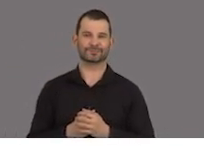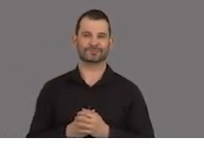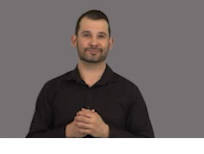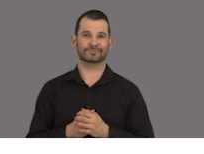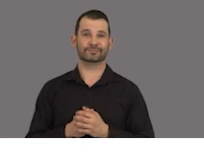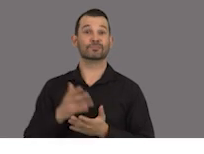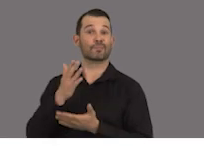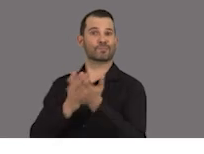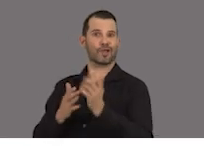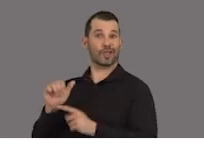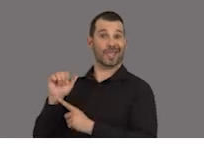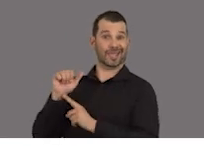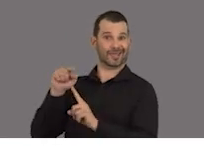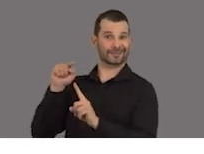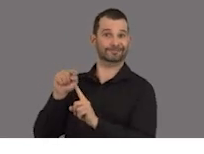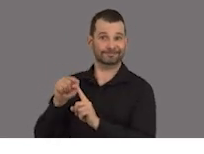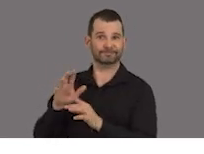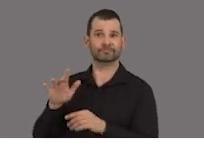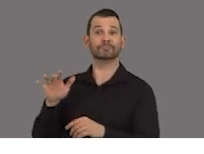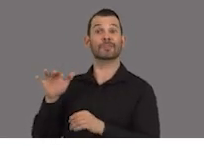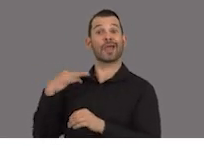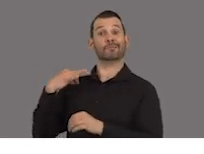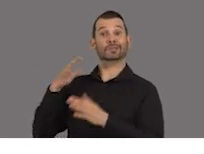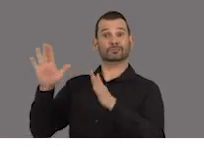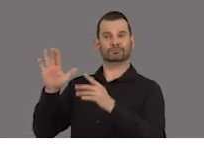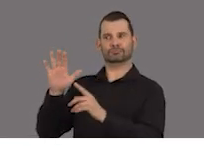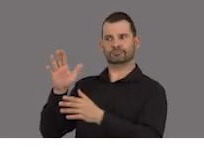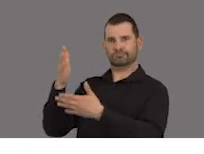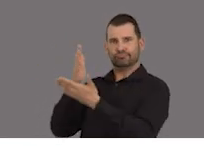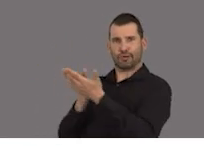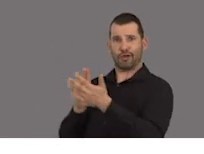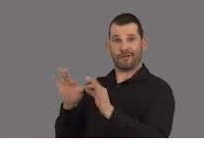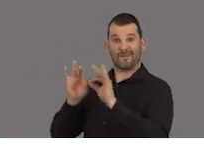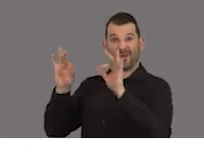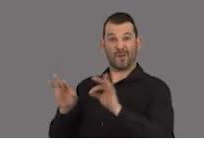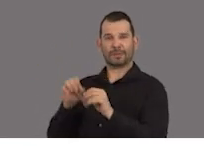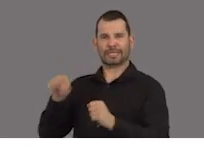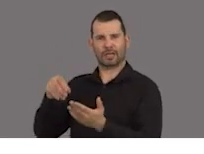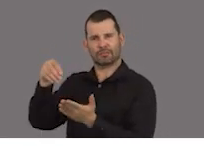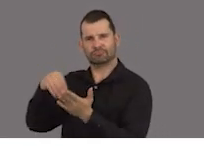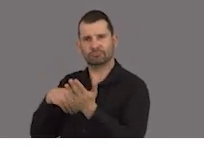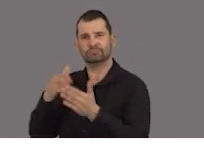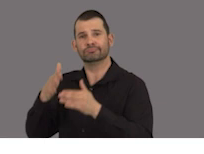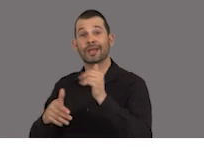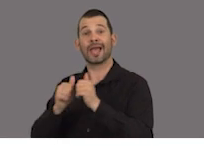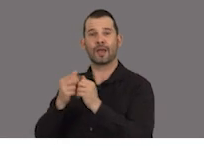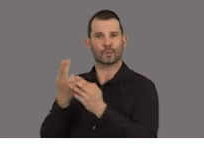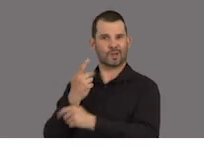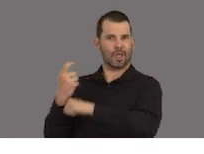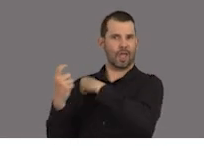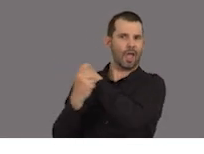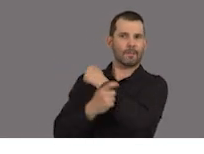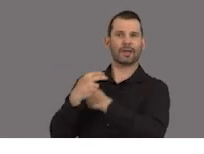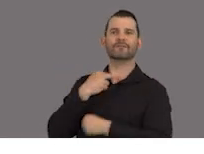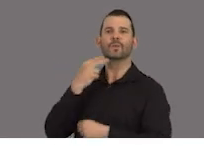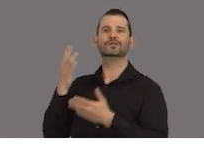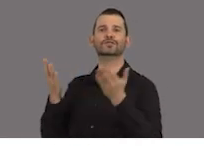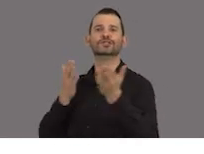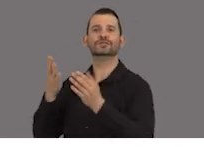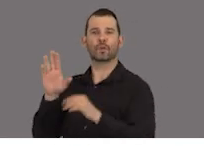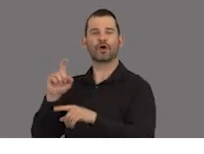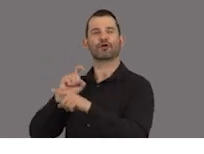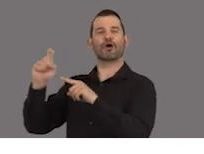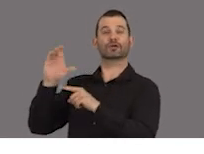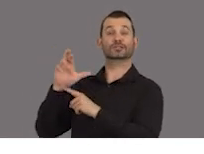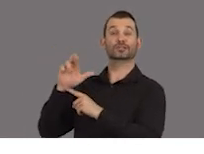phone. Part A, the applicant's portion of the form, can be completed using the automated voice service or